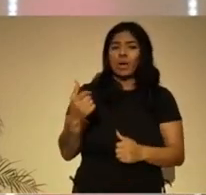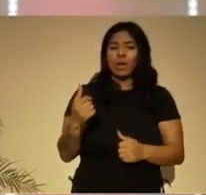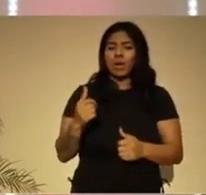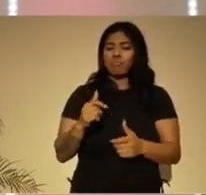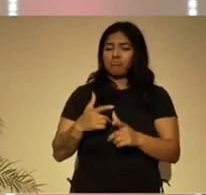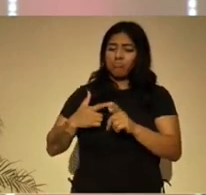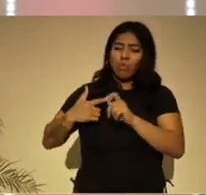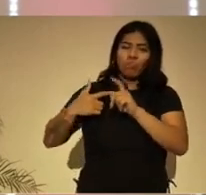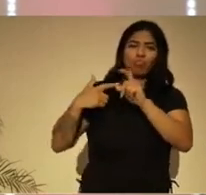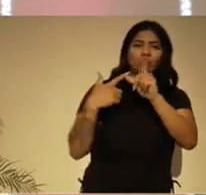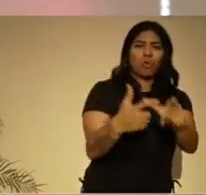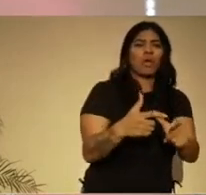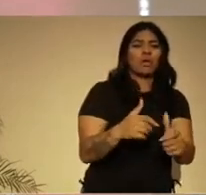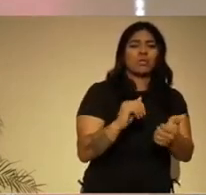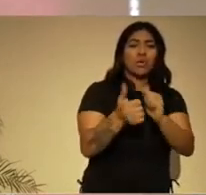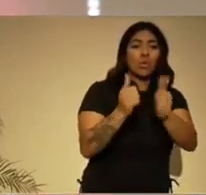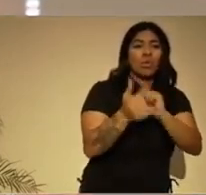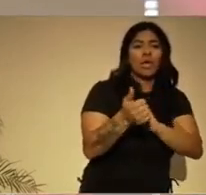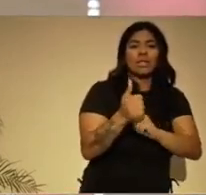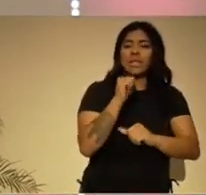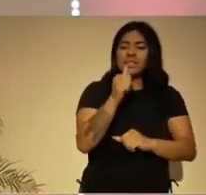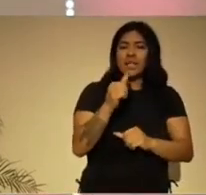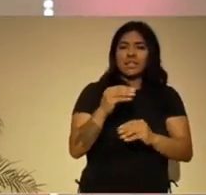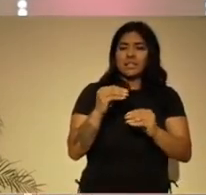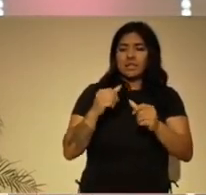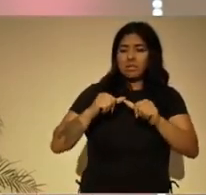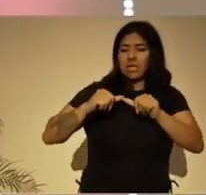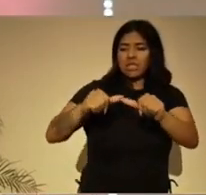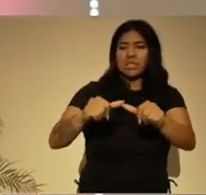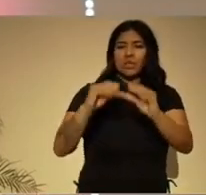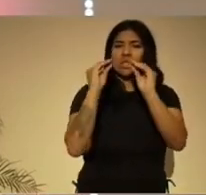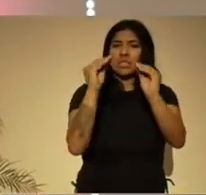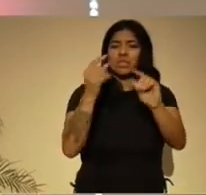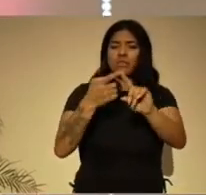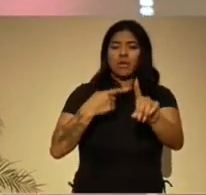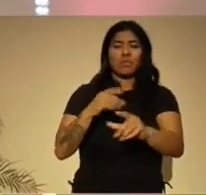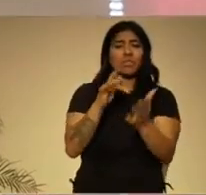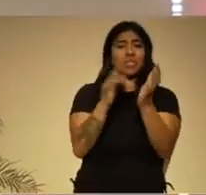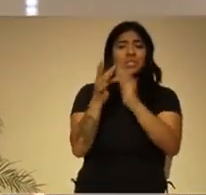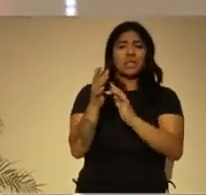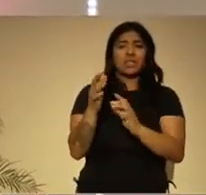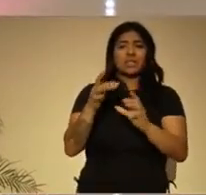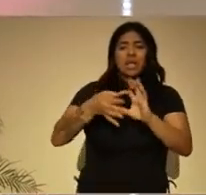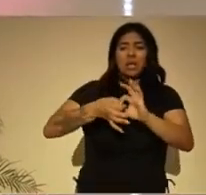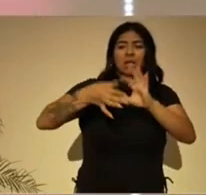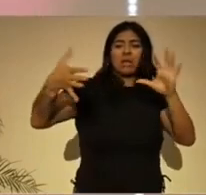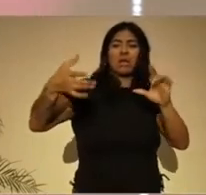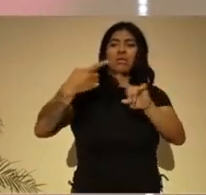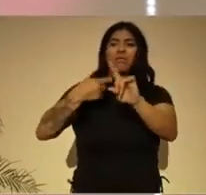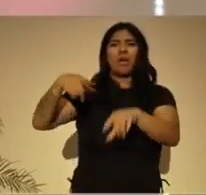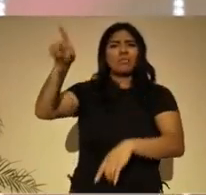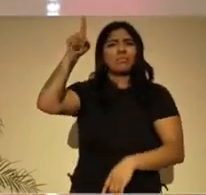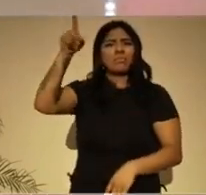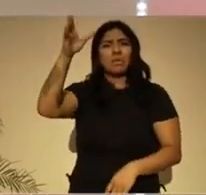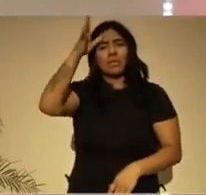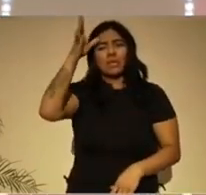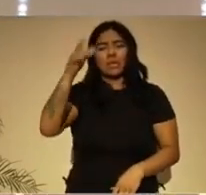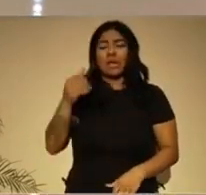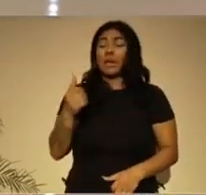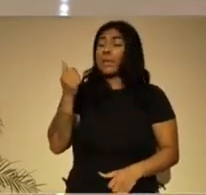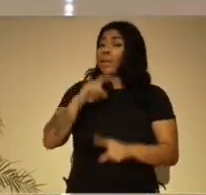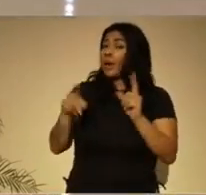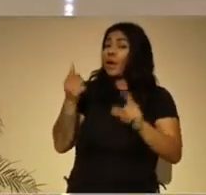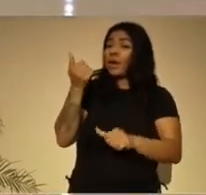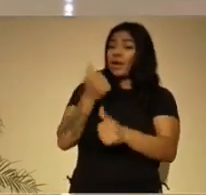not continue the teaching of Jesus, there's a disconnect then from the Father. But anyone who continues to abide by his